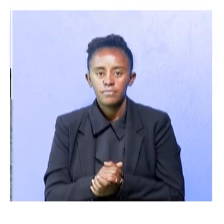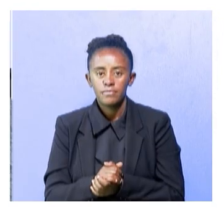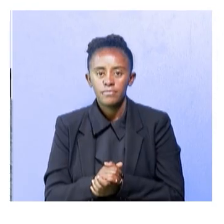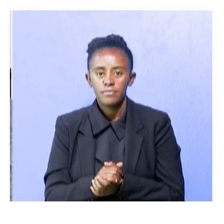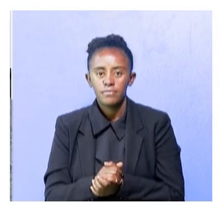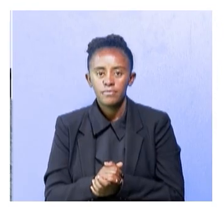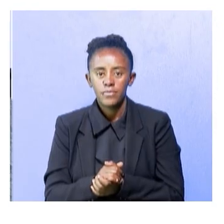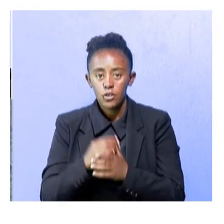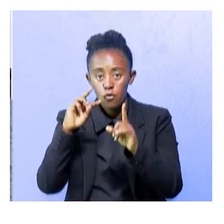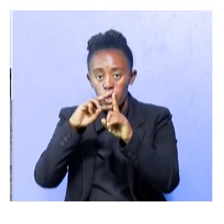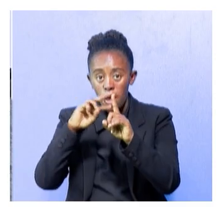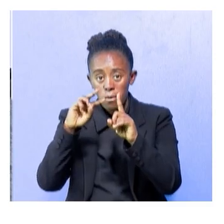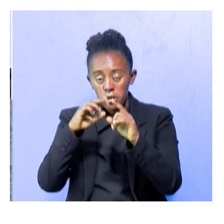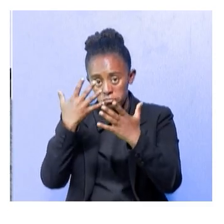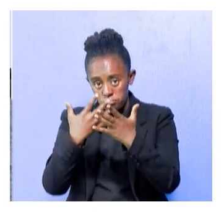vocabularies